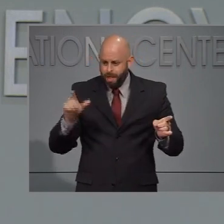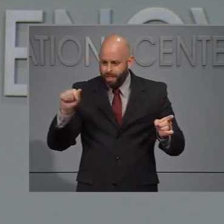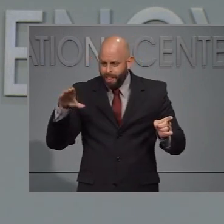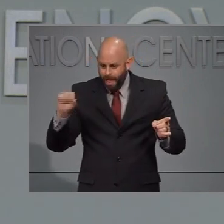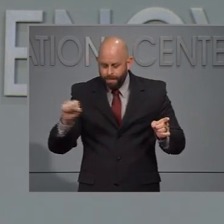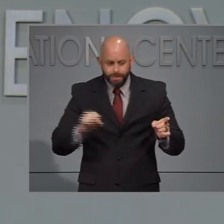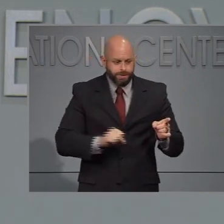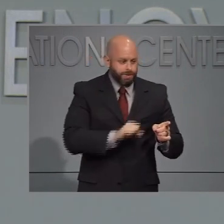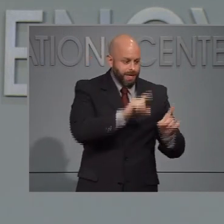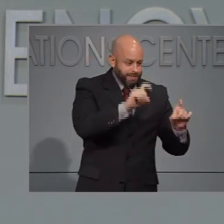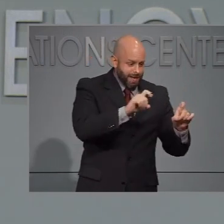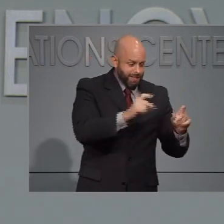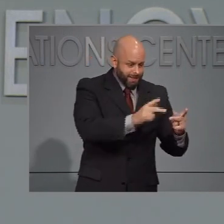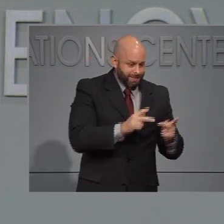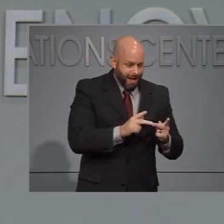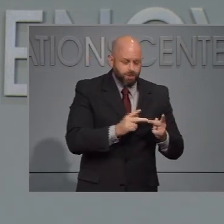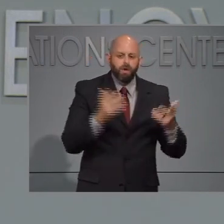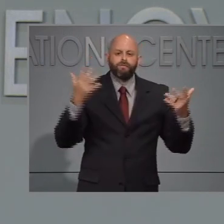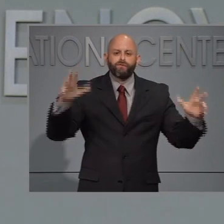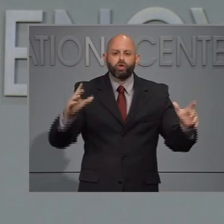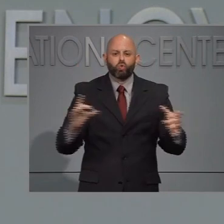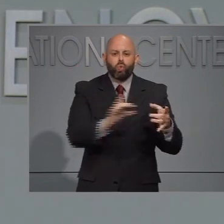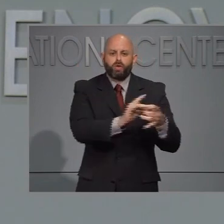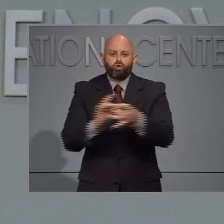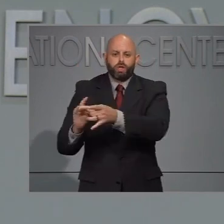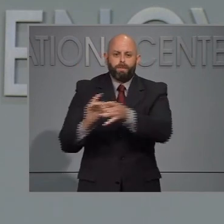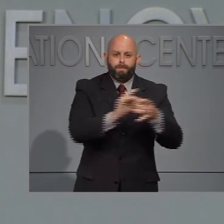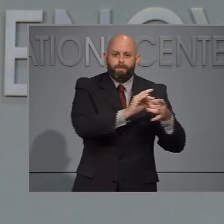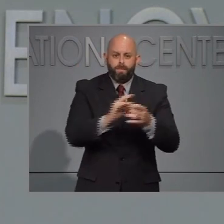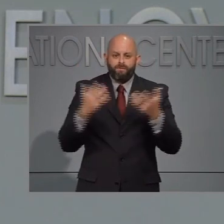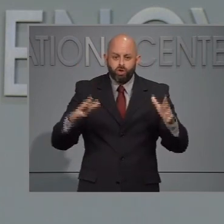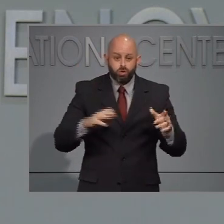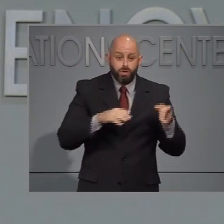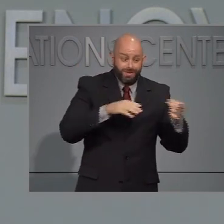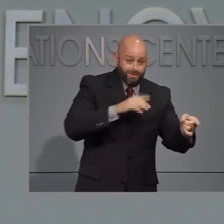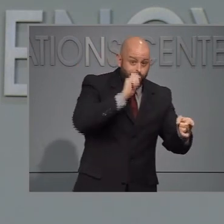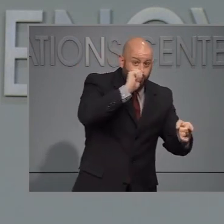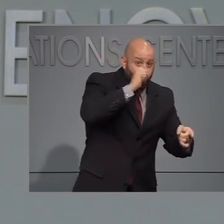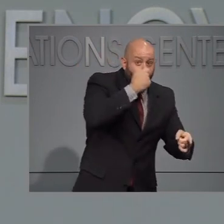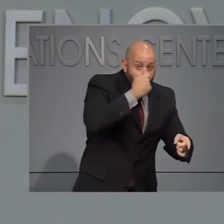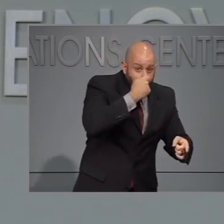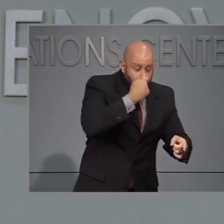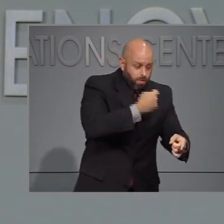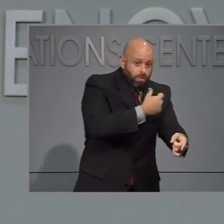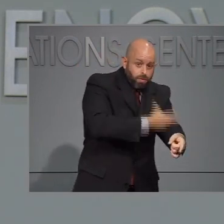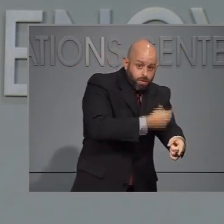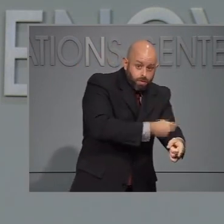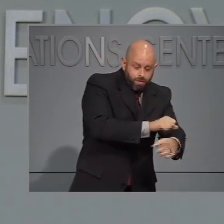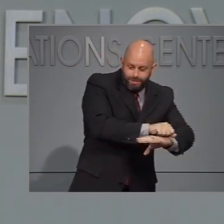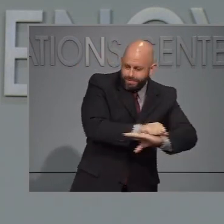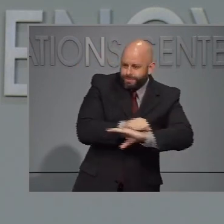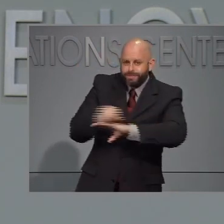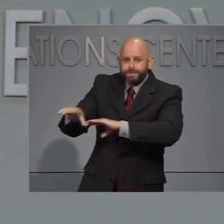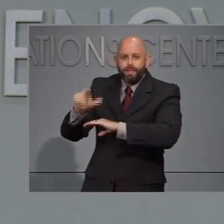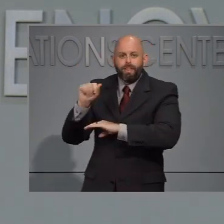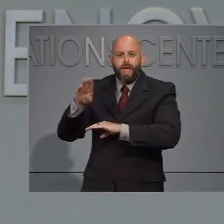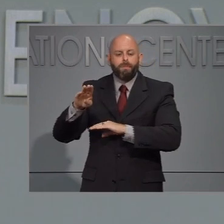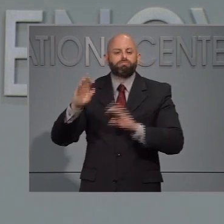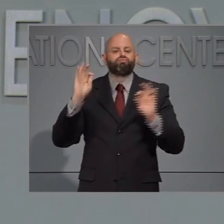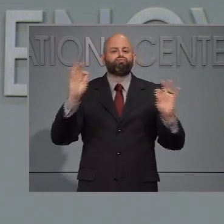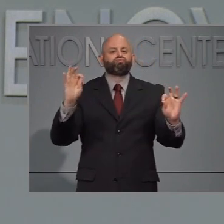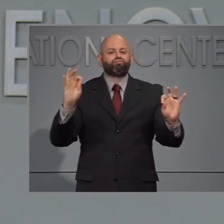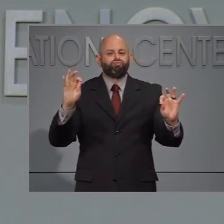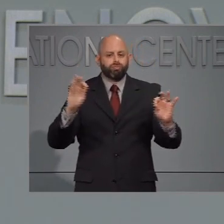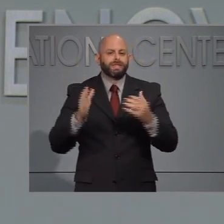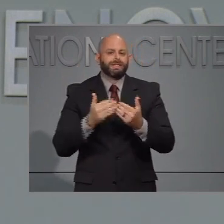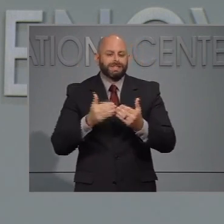do the nasal swabs or nasal pharyngeal swabs, and where they're traditionally are used to sending their labs. They have relationship with our large